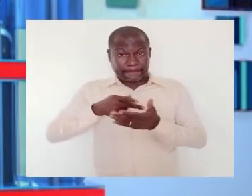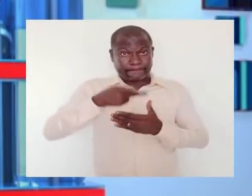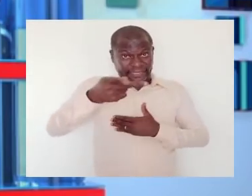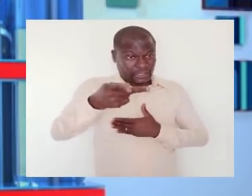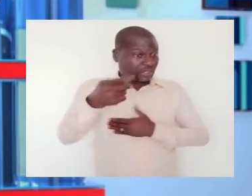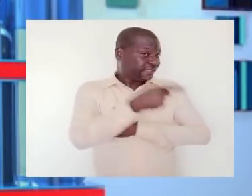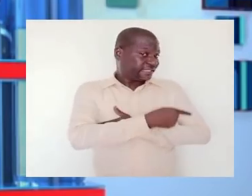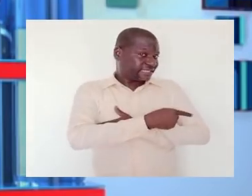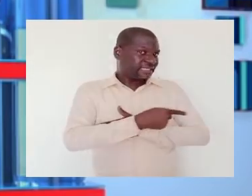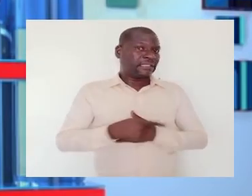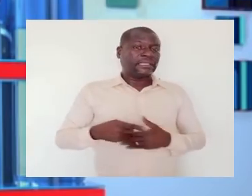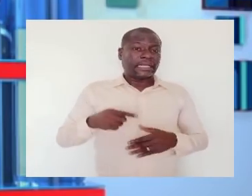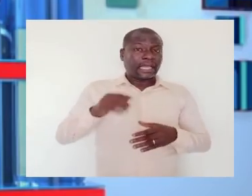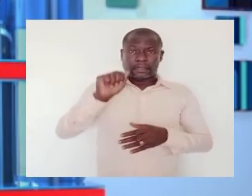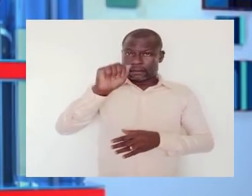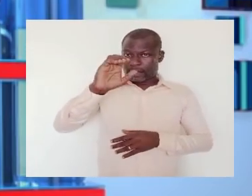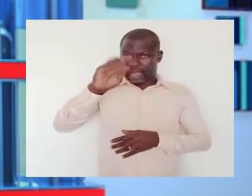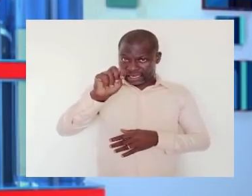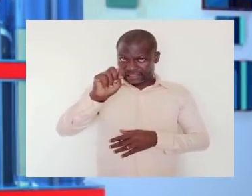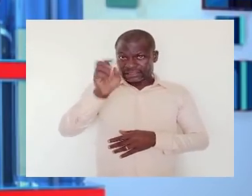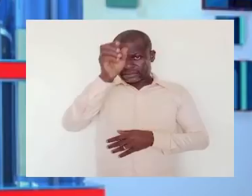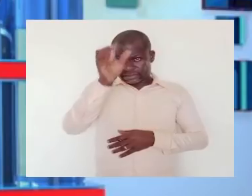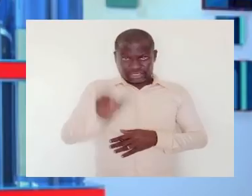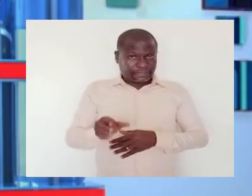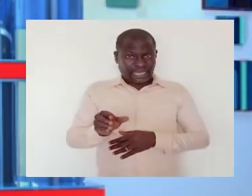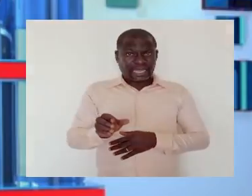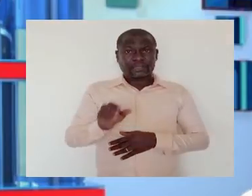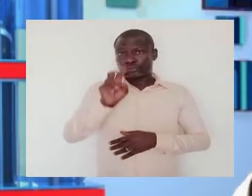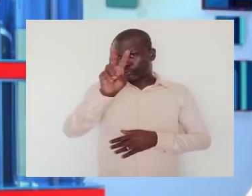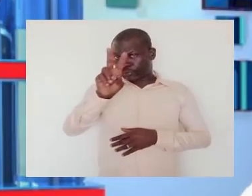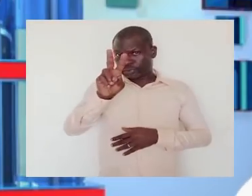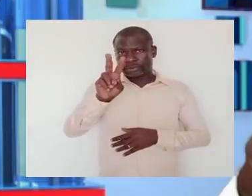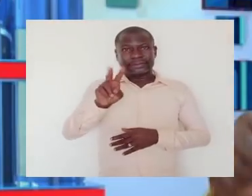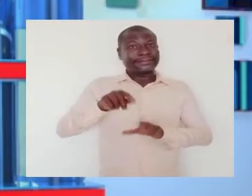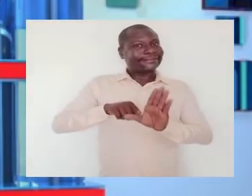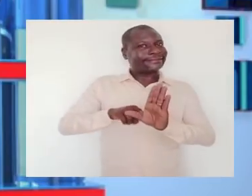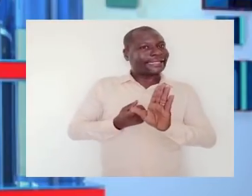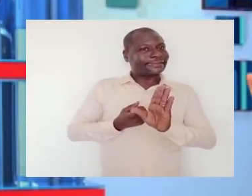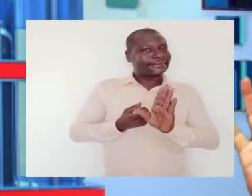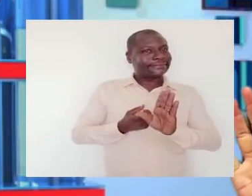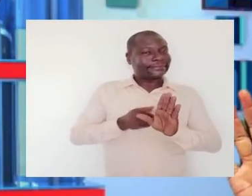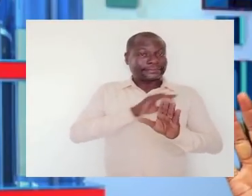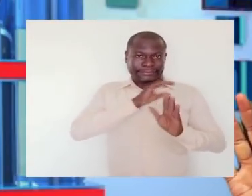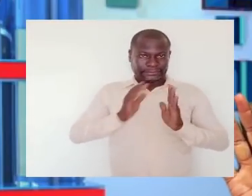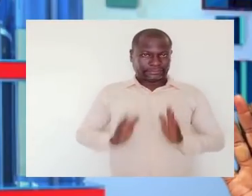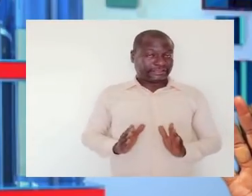Ewo Pentecost eda. Ewo asomafo onyuma etimienu no. Enu ni Kristosom